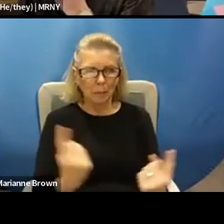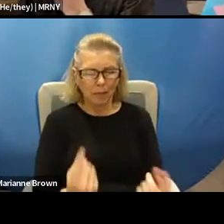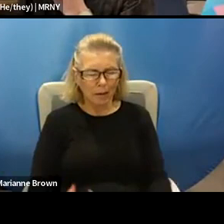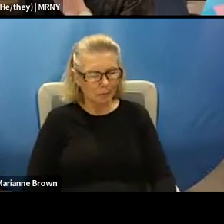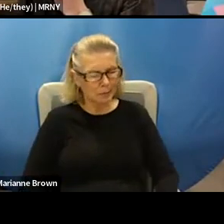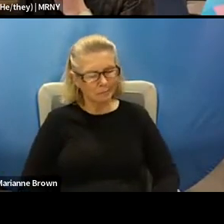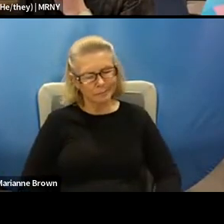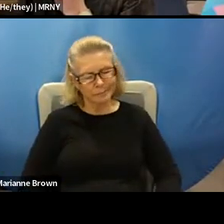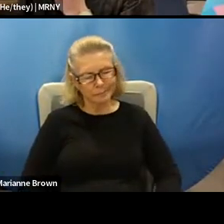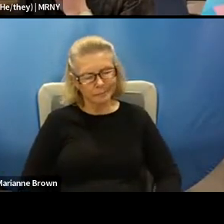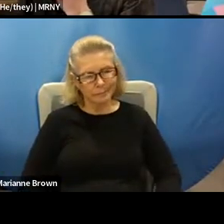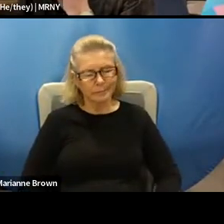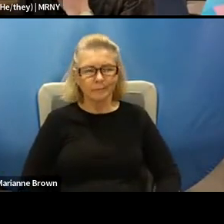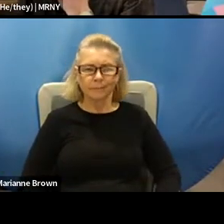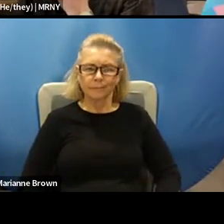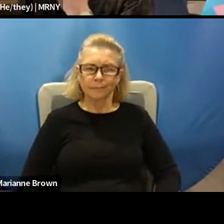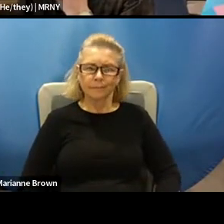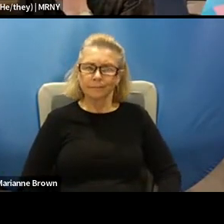we are.